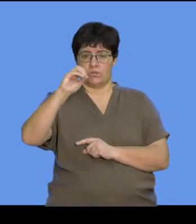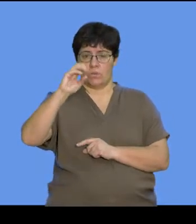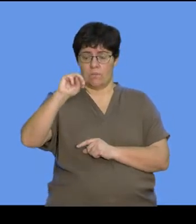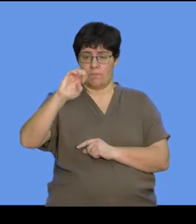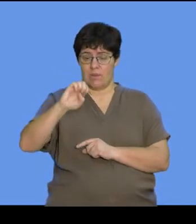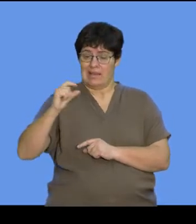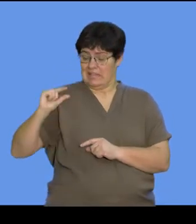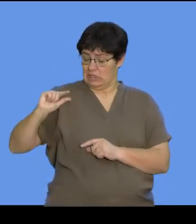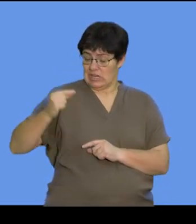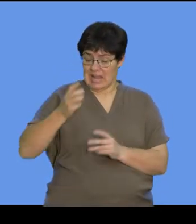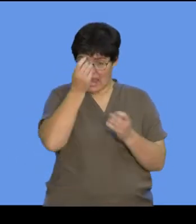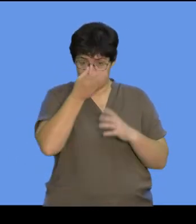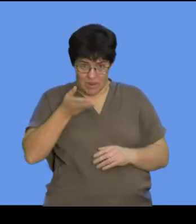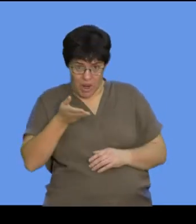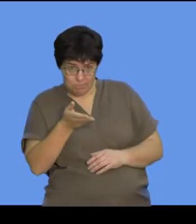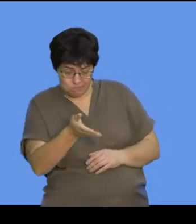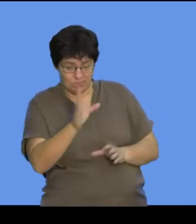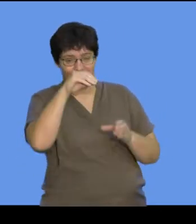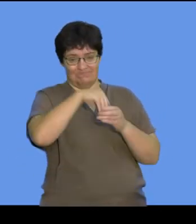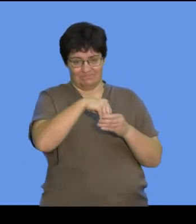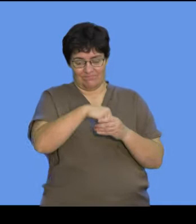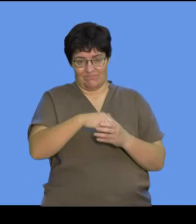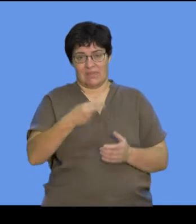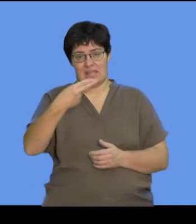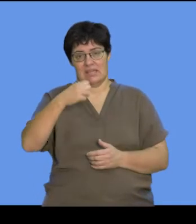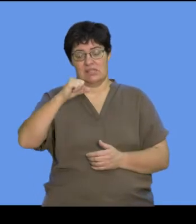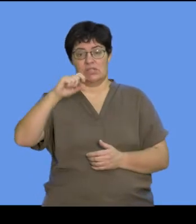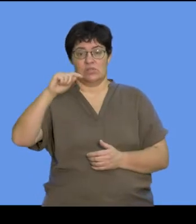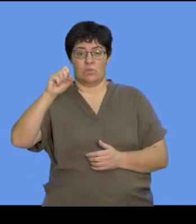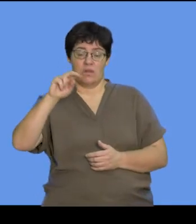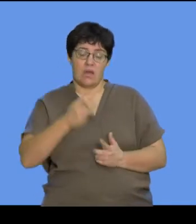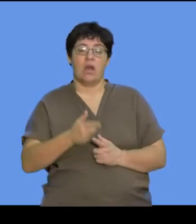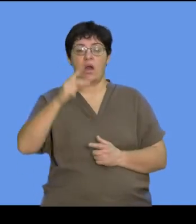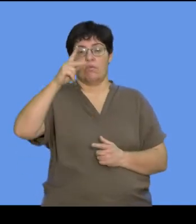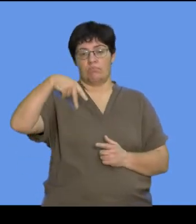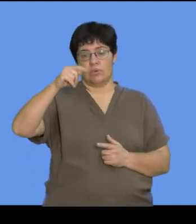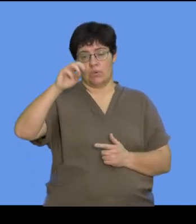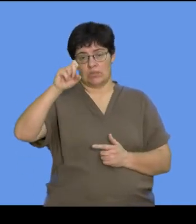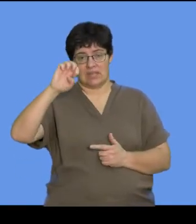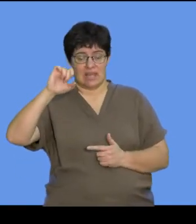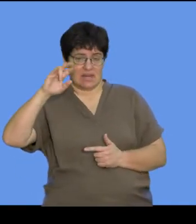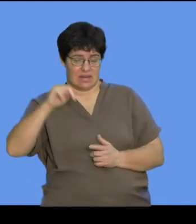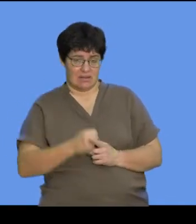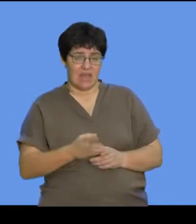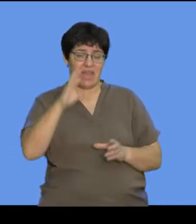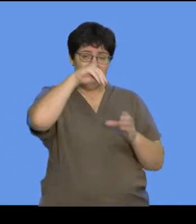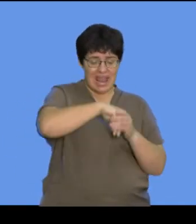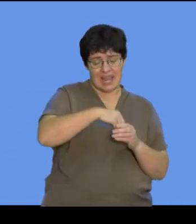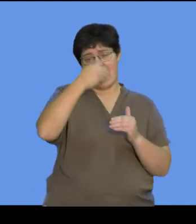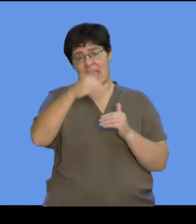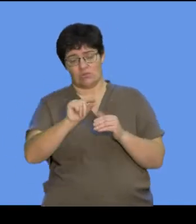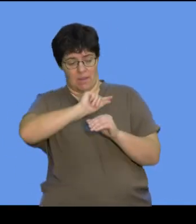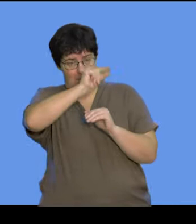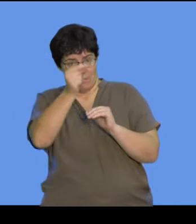up around histone proteins. We know that the nucleus has nucleopores. It has got an inner and outer membrane,